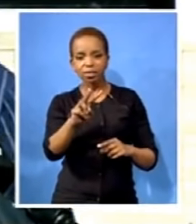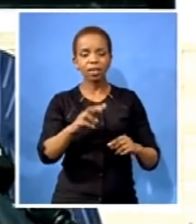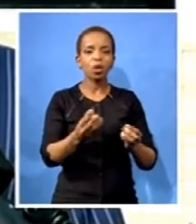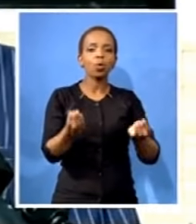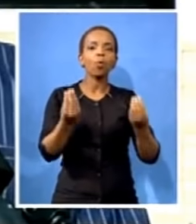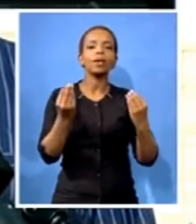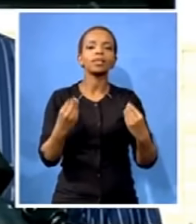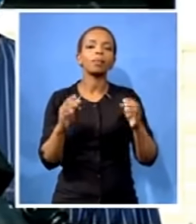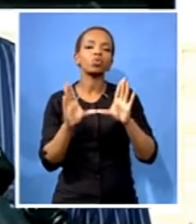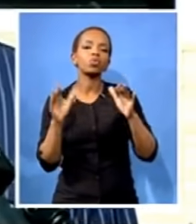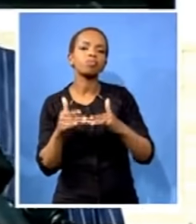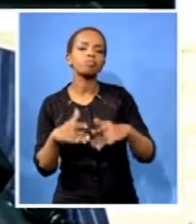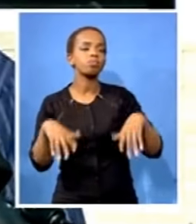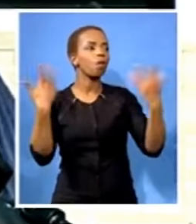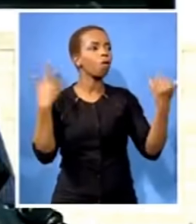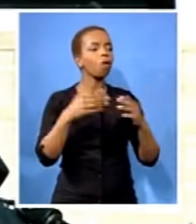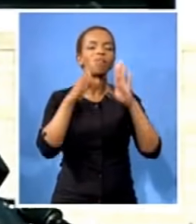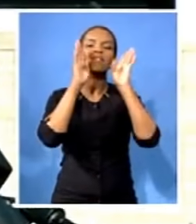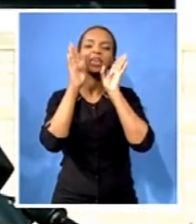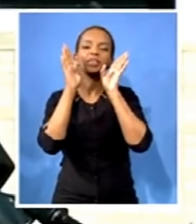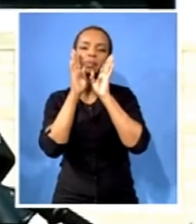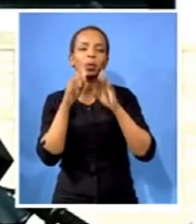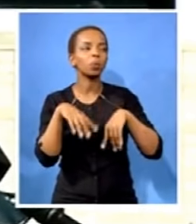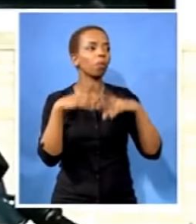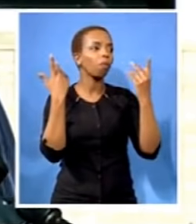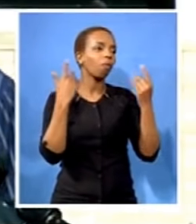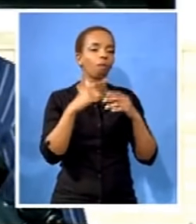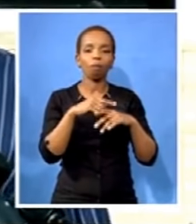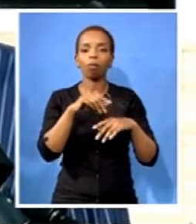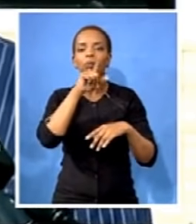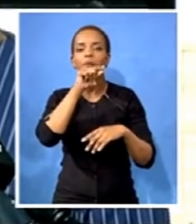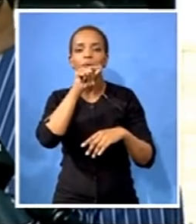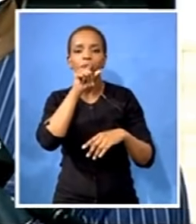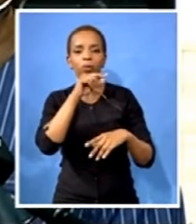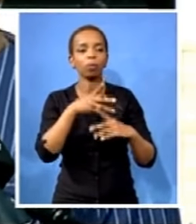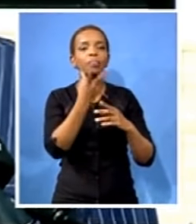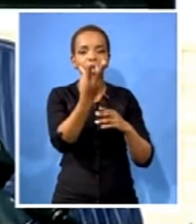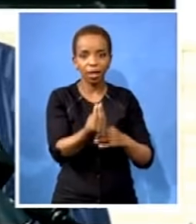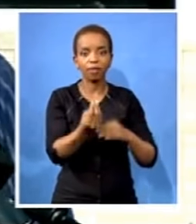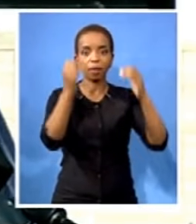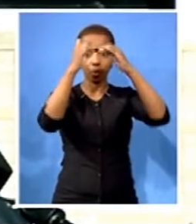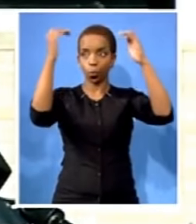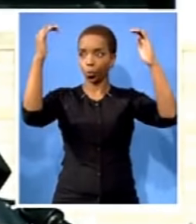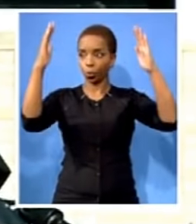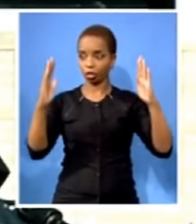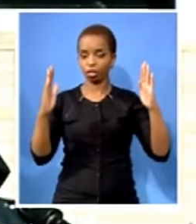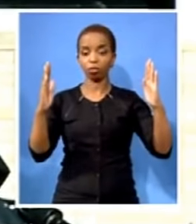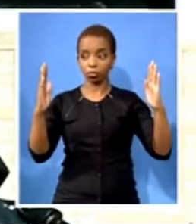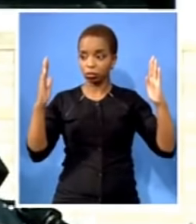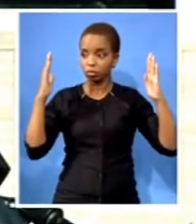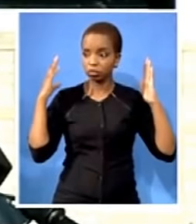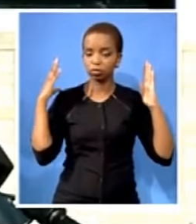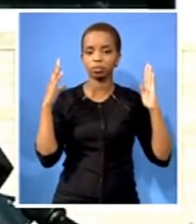Facebook. They've got a booth elsewhere and elsewhere. But the question is it effective? Is it